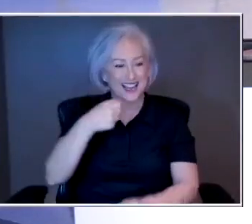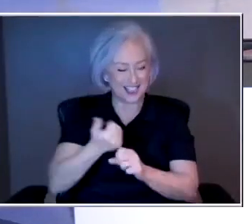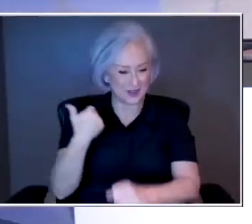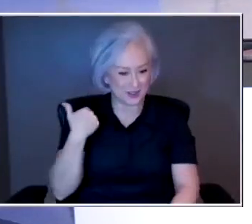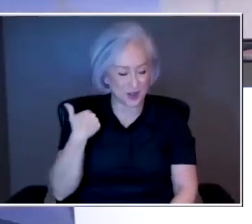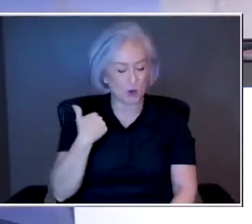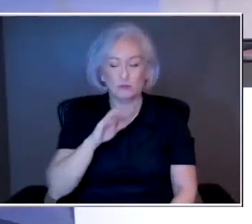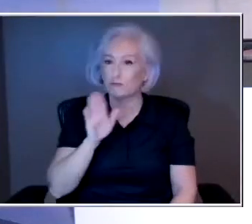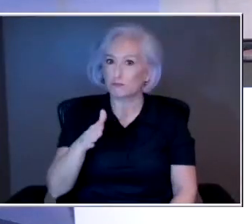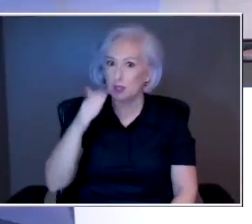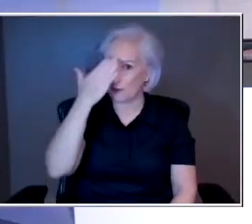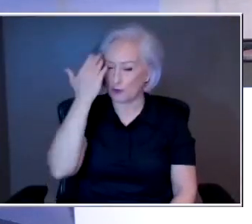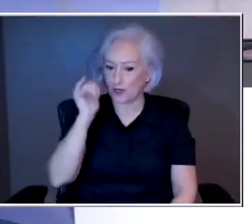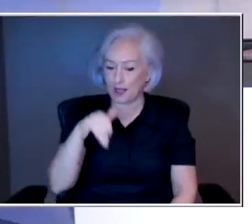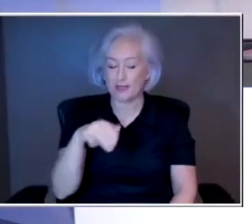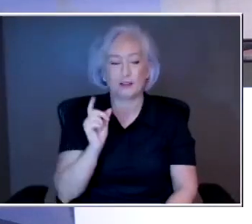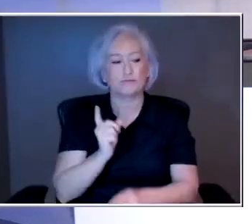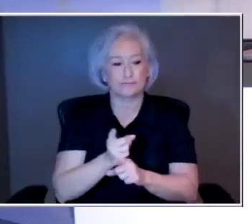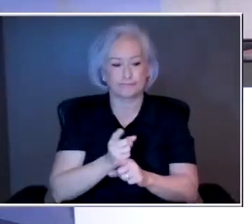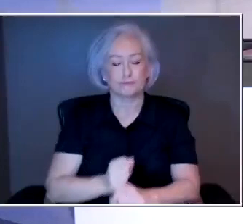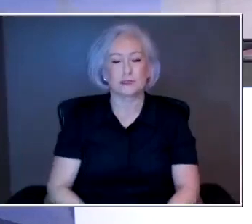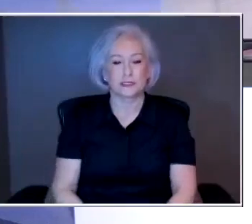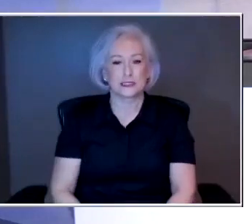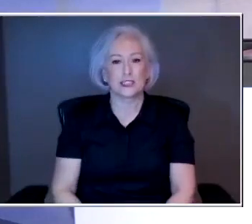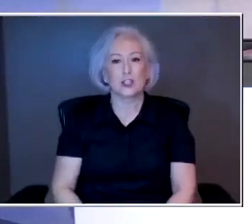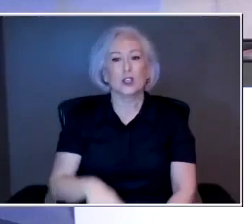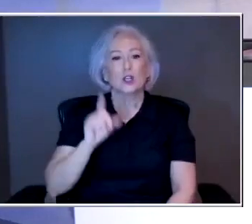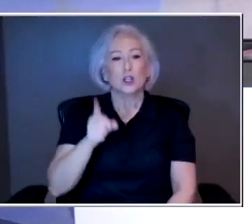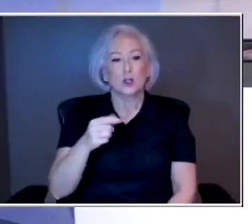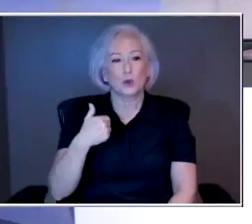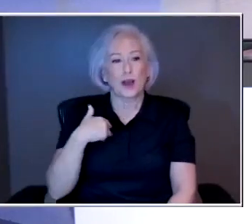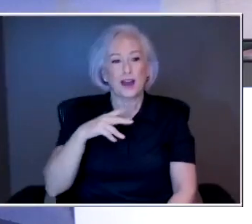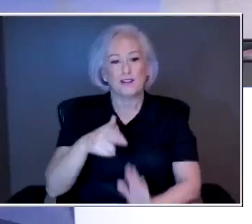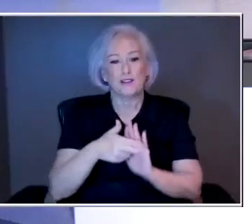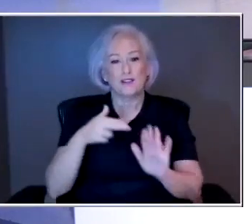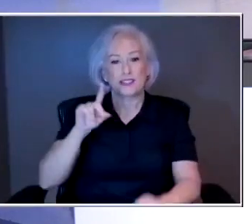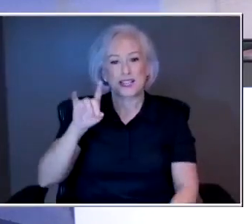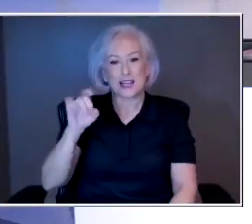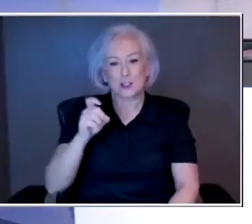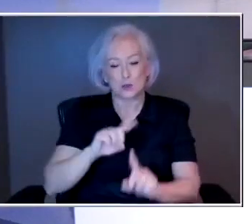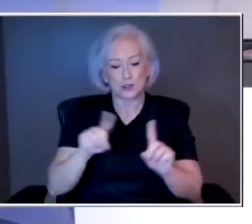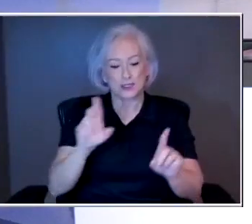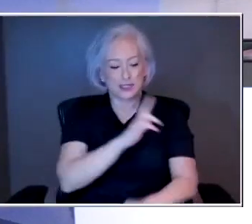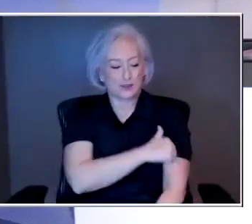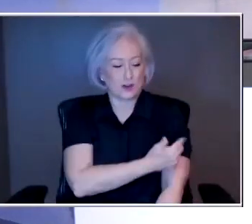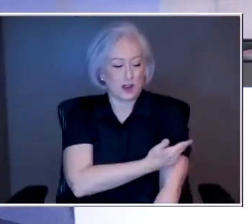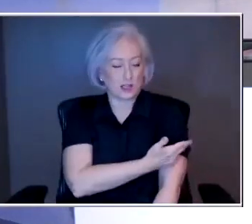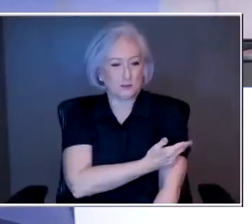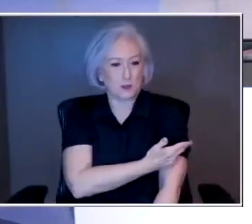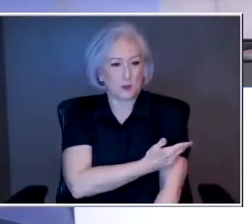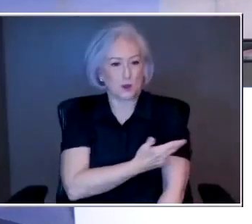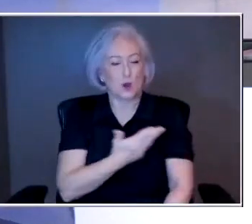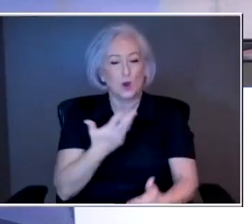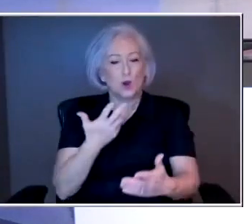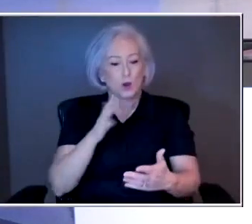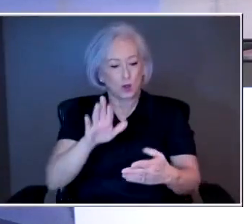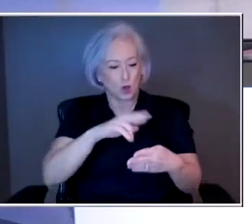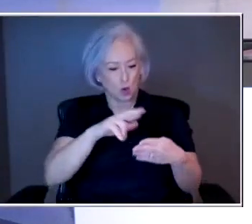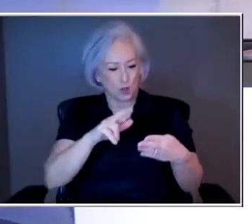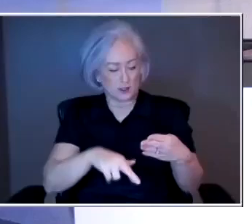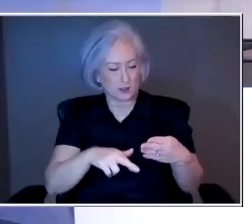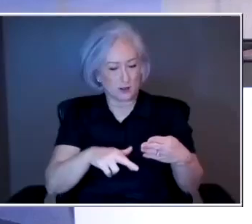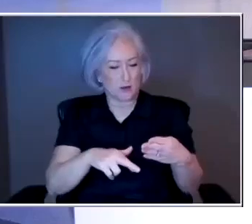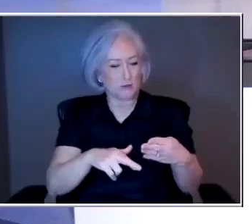So you were actually diagnosed at a different hospital. What about your results made you then seek out the University of Kansas Cancer